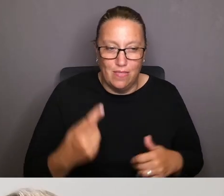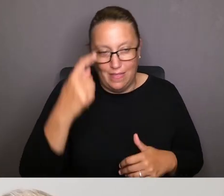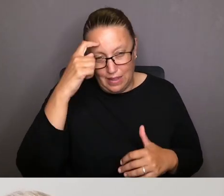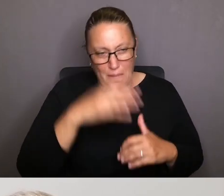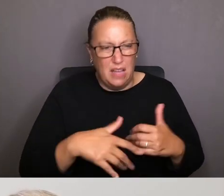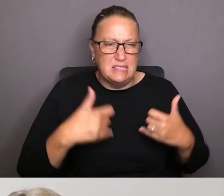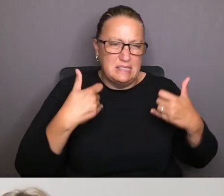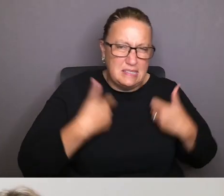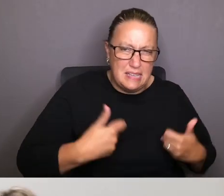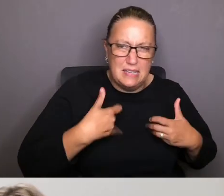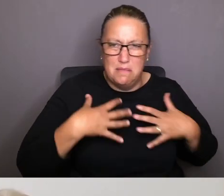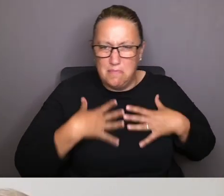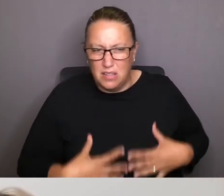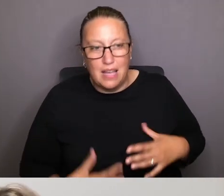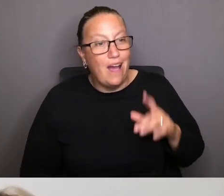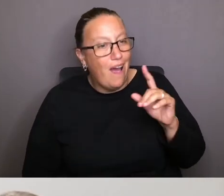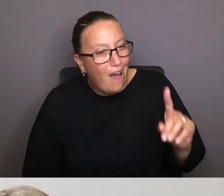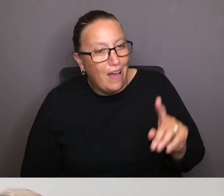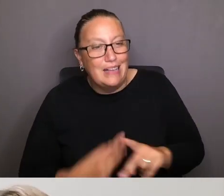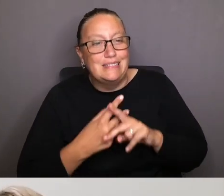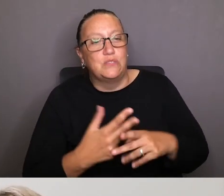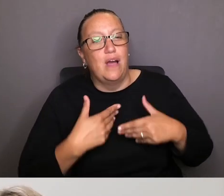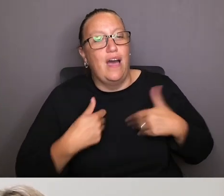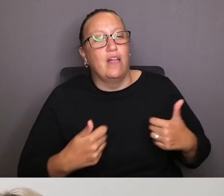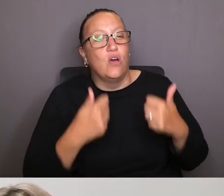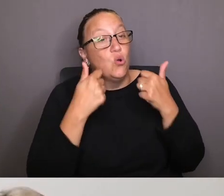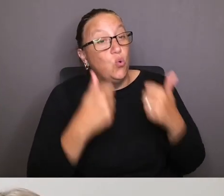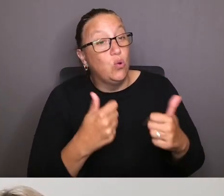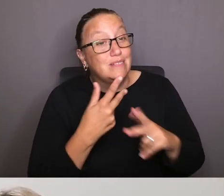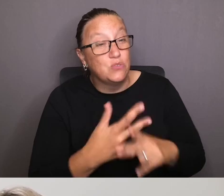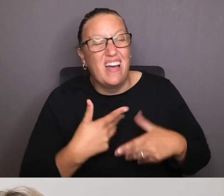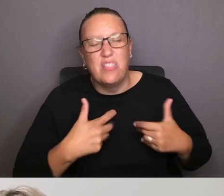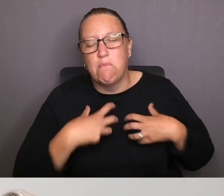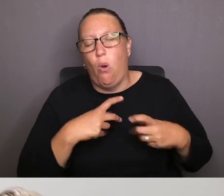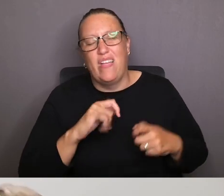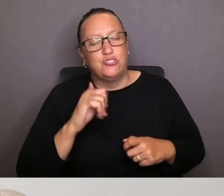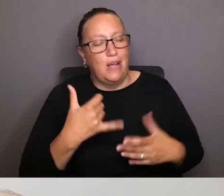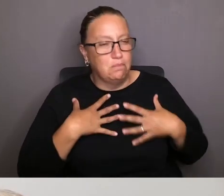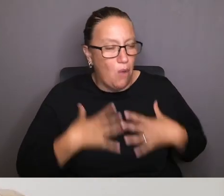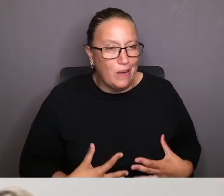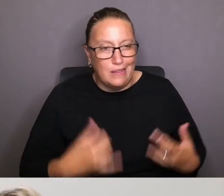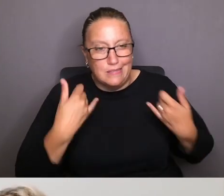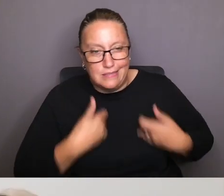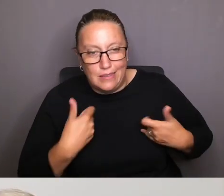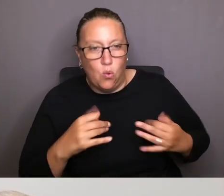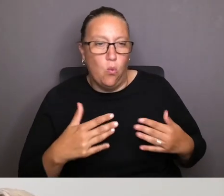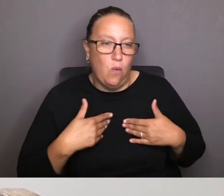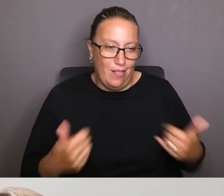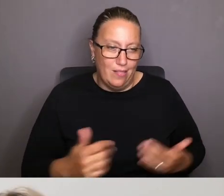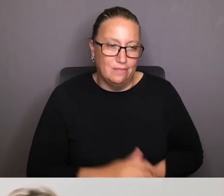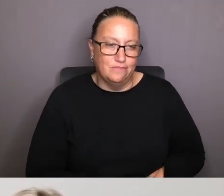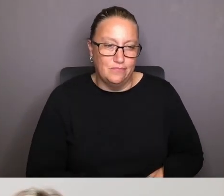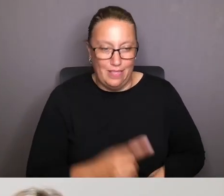guess most people think about when we talk about sexual health and health, we tend to think about illness and the body, but sexual health and good sexual health